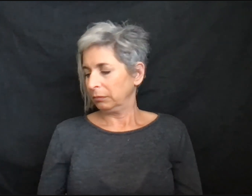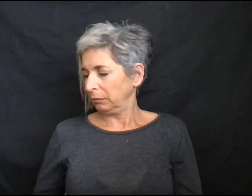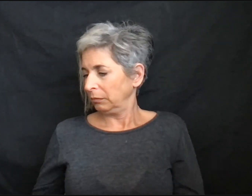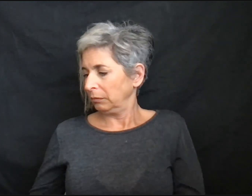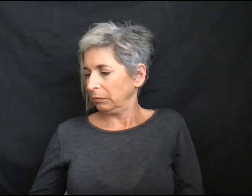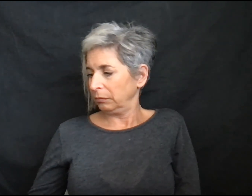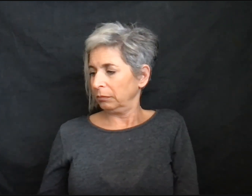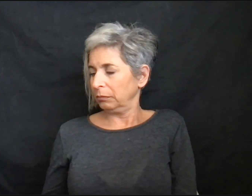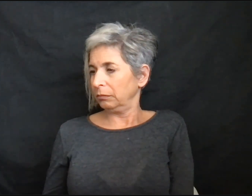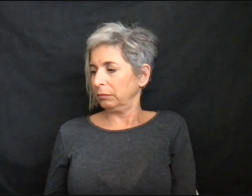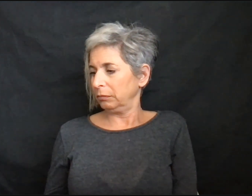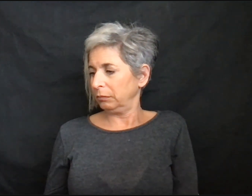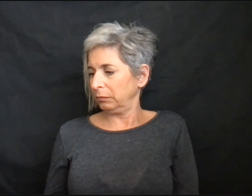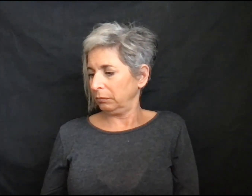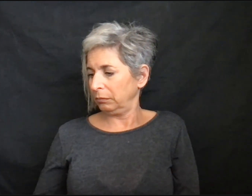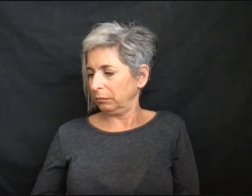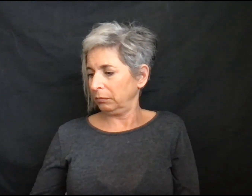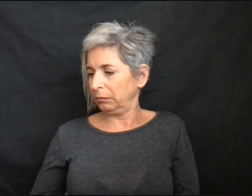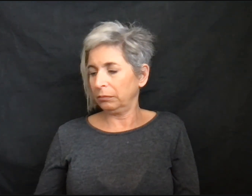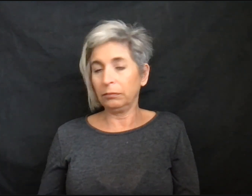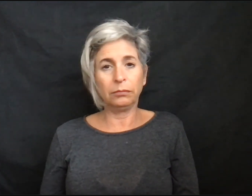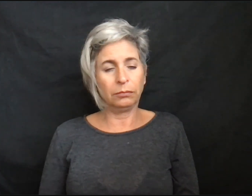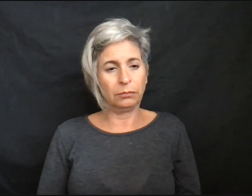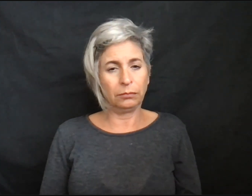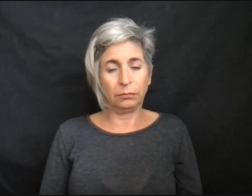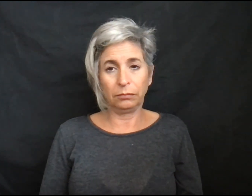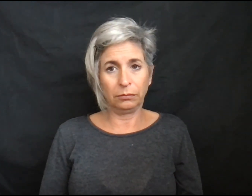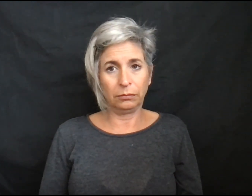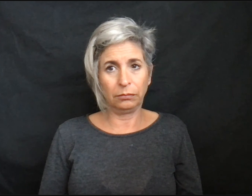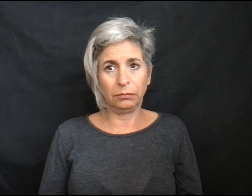There you go. Or if they have